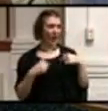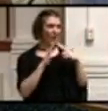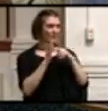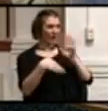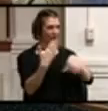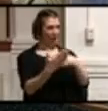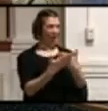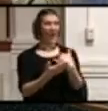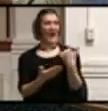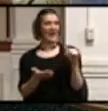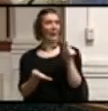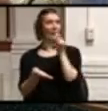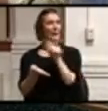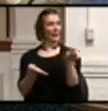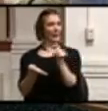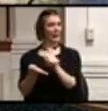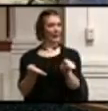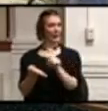I even highlighted some things.